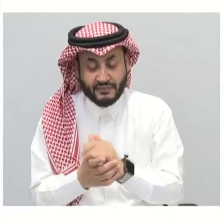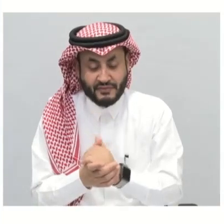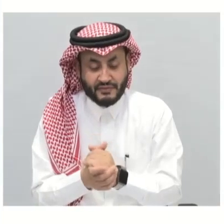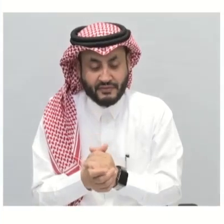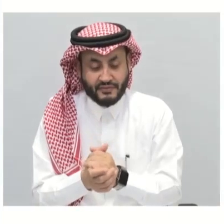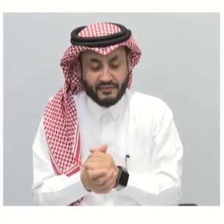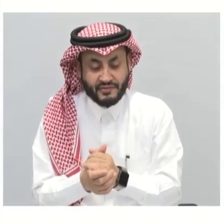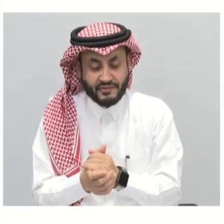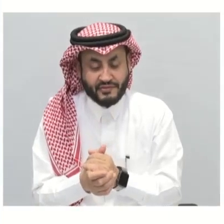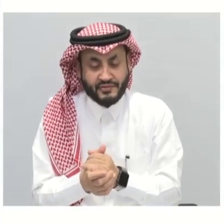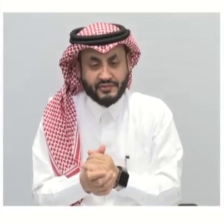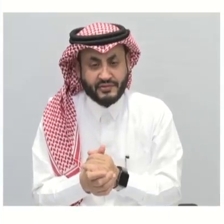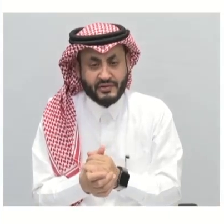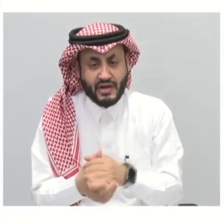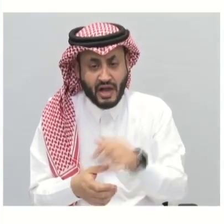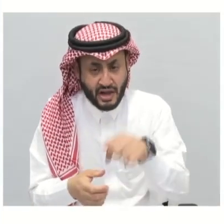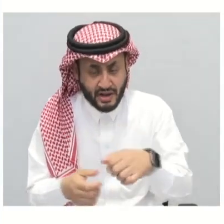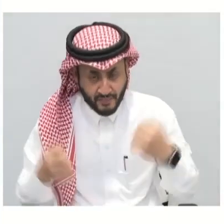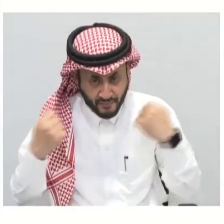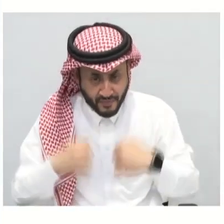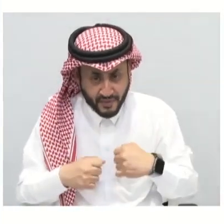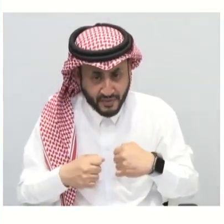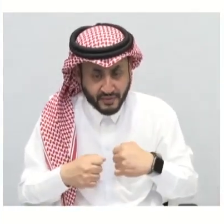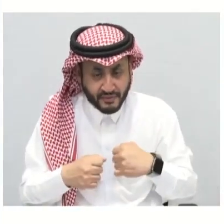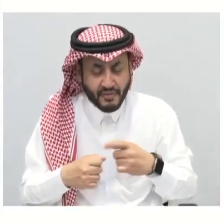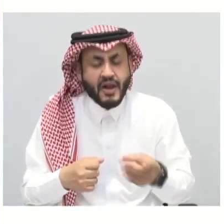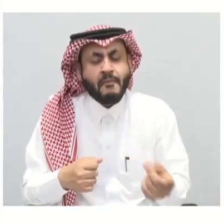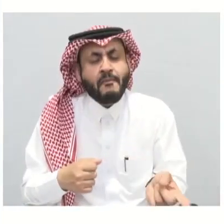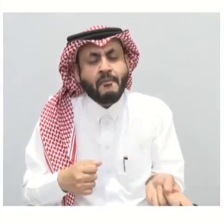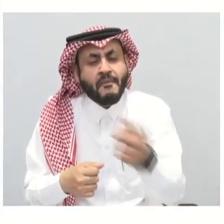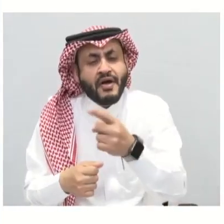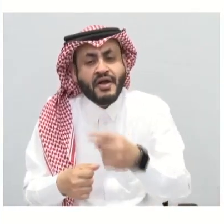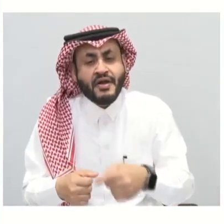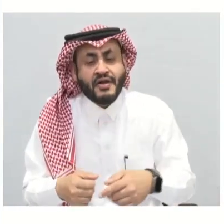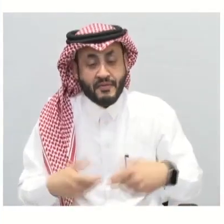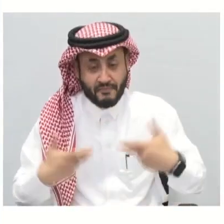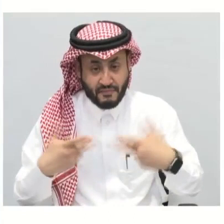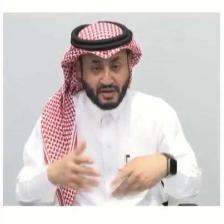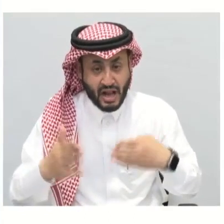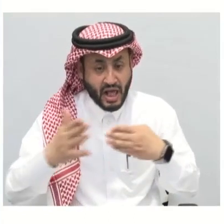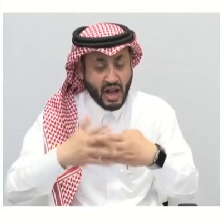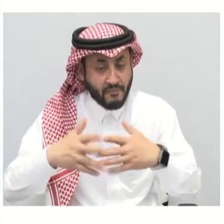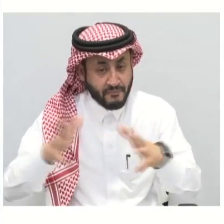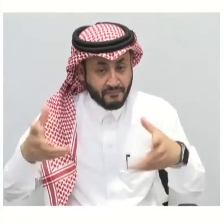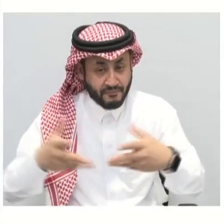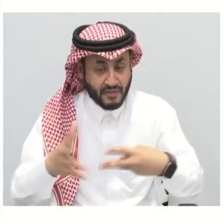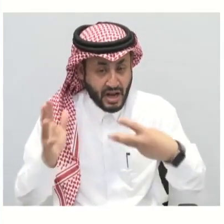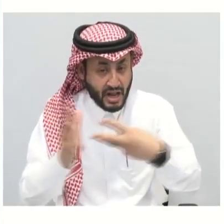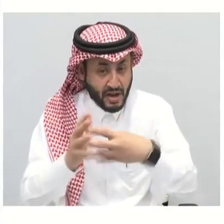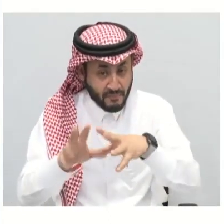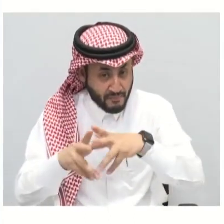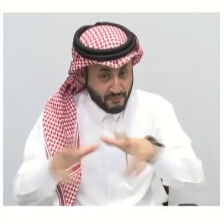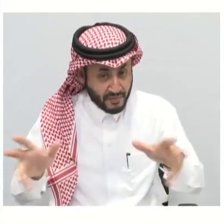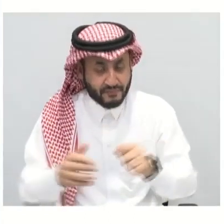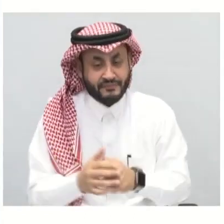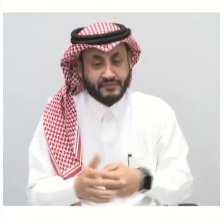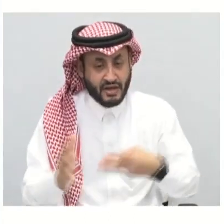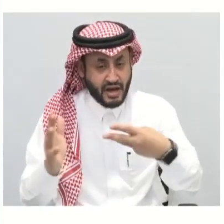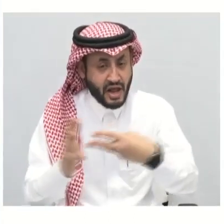here. He is wearing a suit to the graduation. He is wearing a suit to